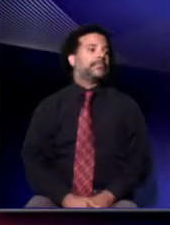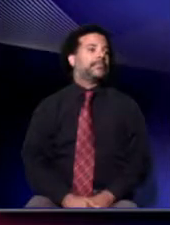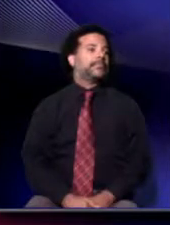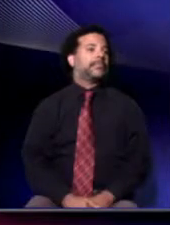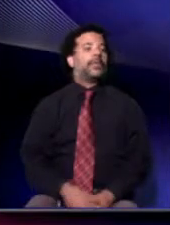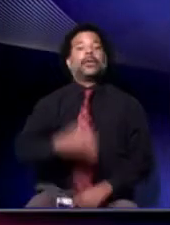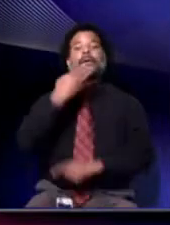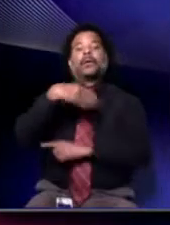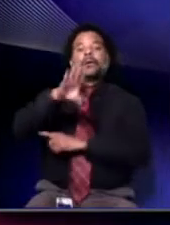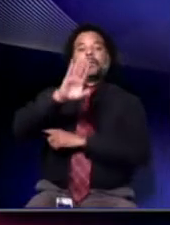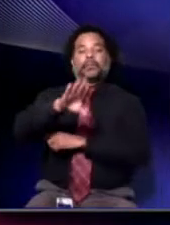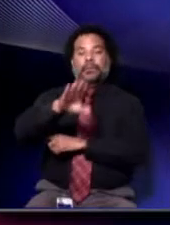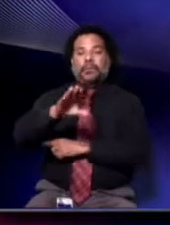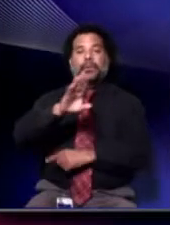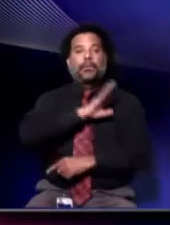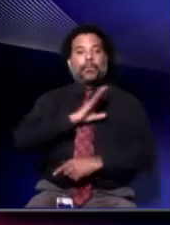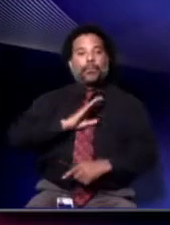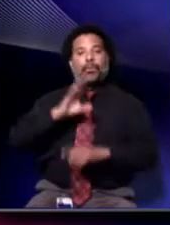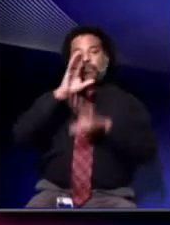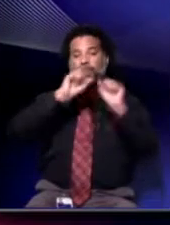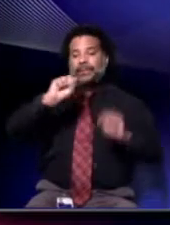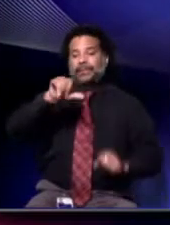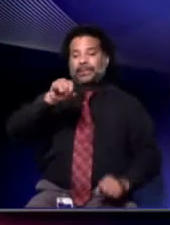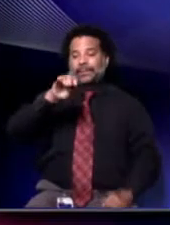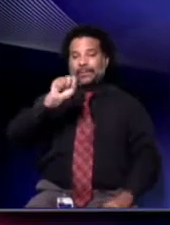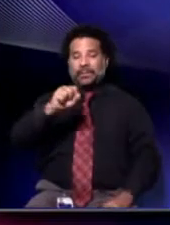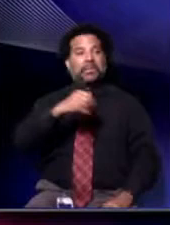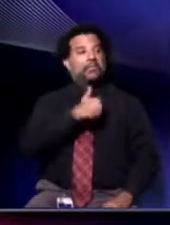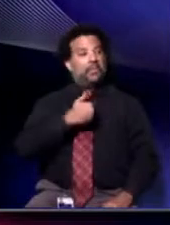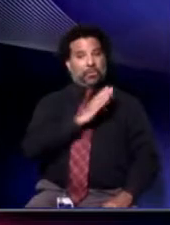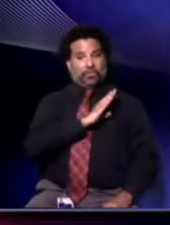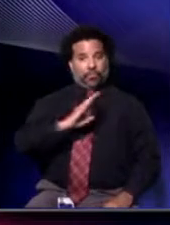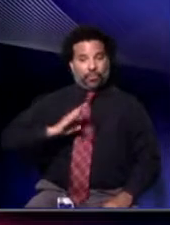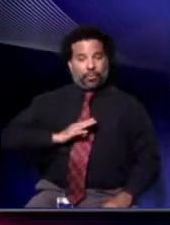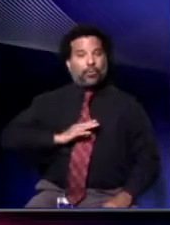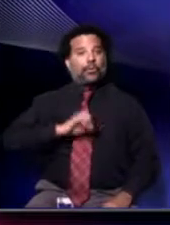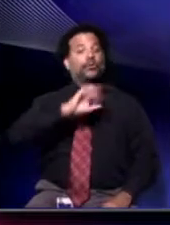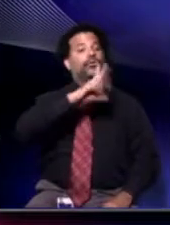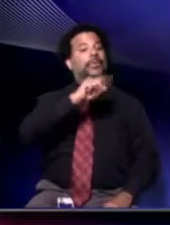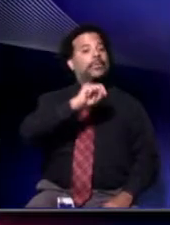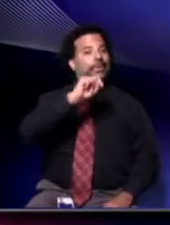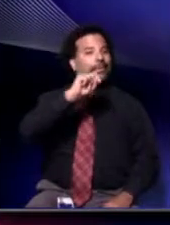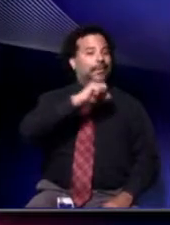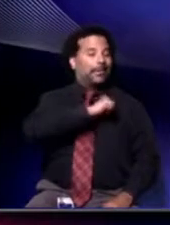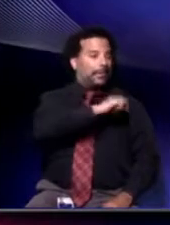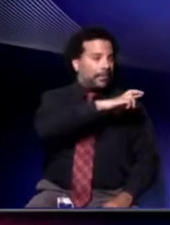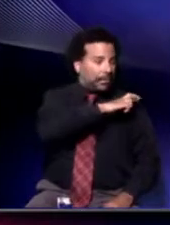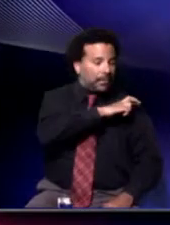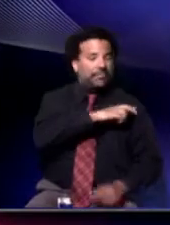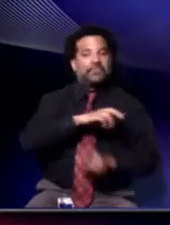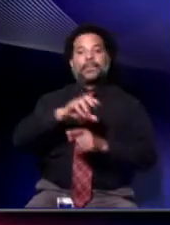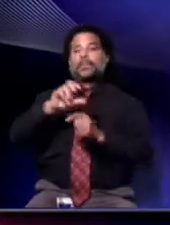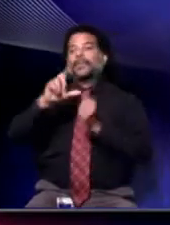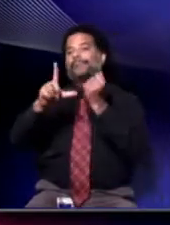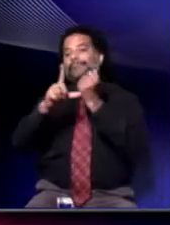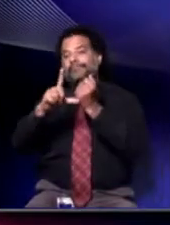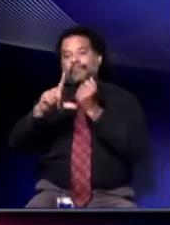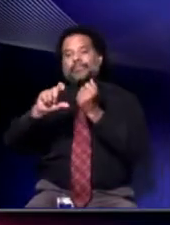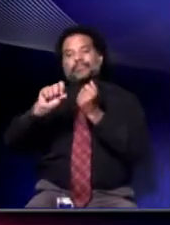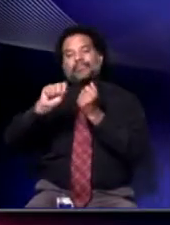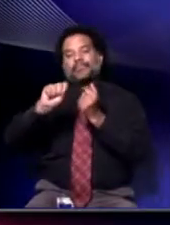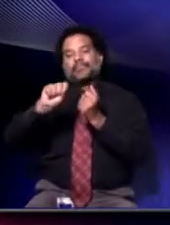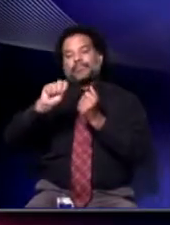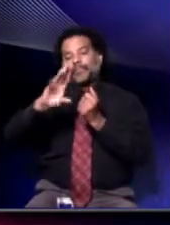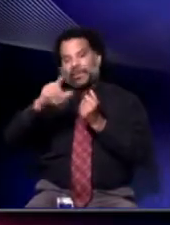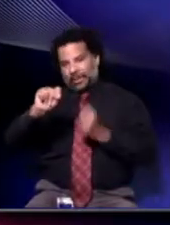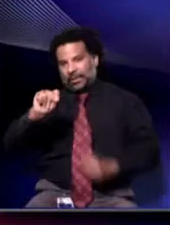Good afternoon, Board President Sims, members of the board, Superintendent Reichman, Assistant Superintendent Rex. You've been provided